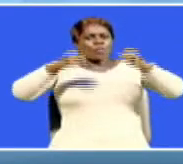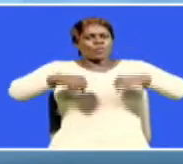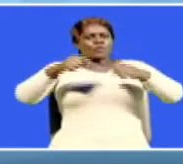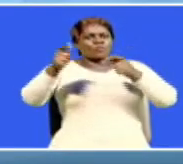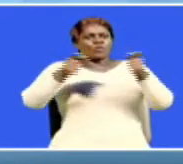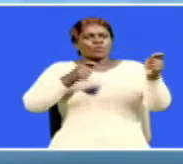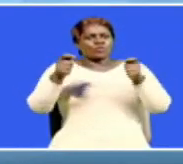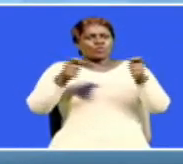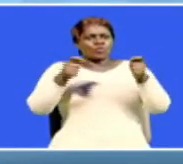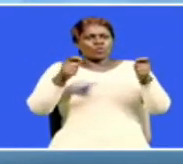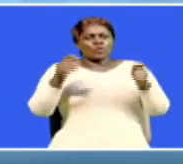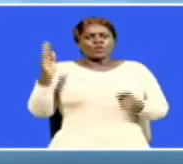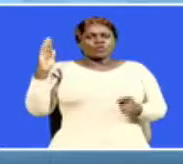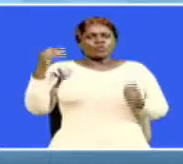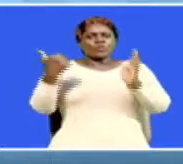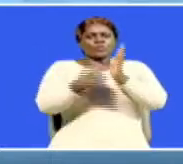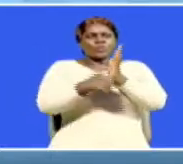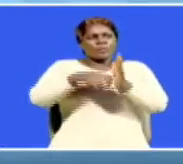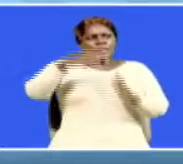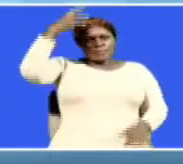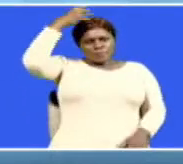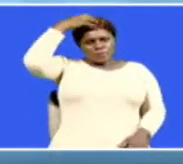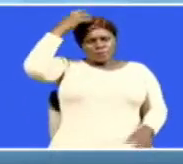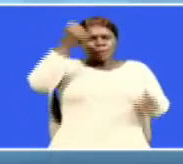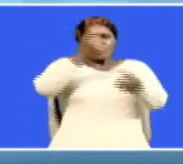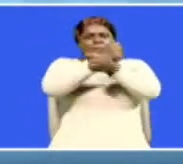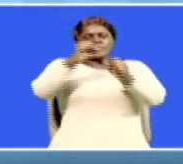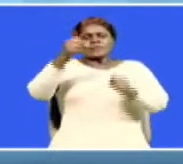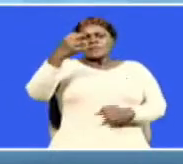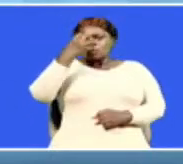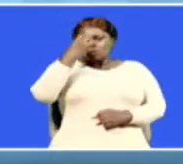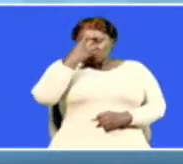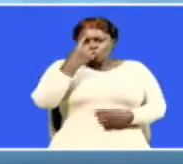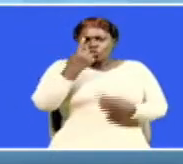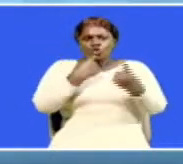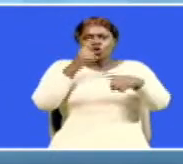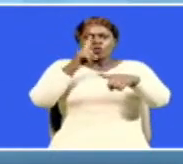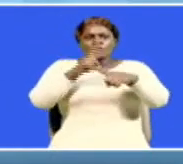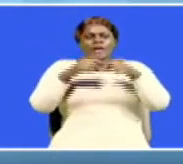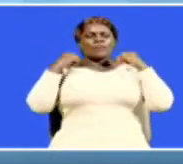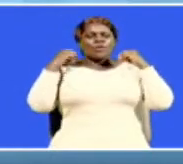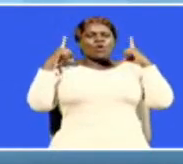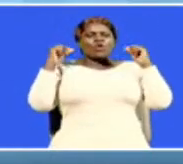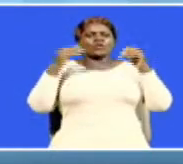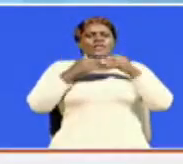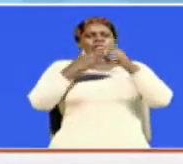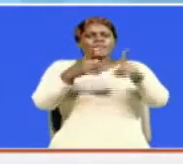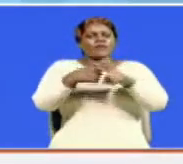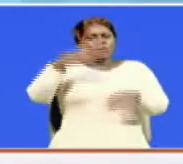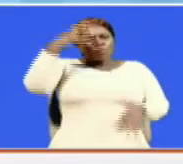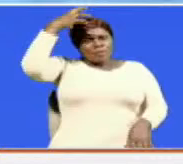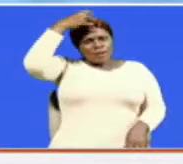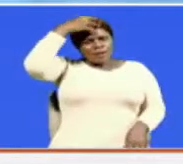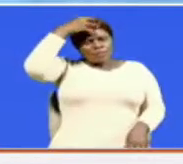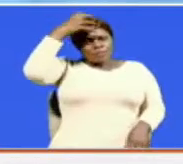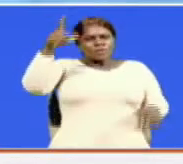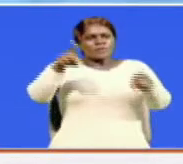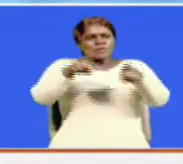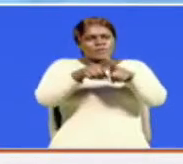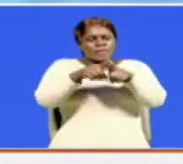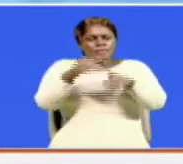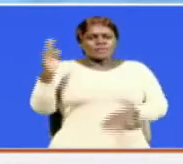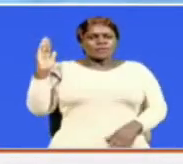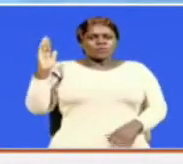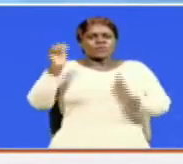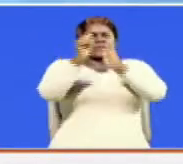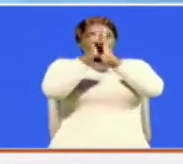curb insecurity in Lamu County. President Ruto, who spoke when he hosted leadership from the county, as well as heads of